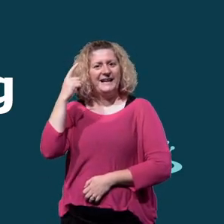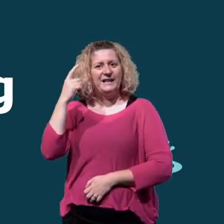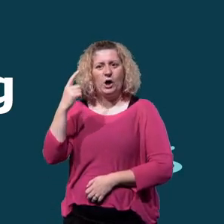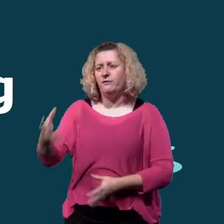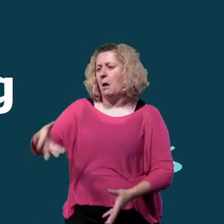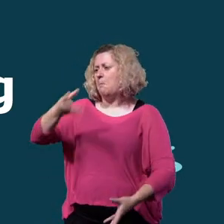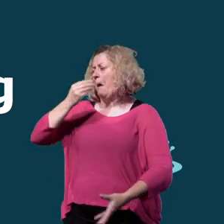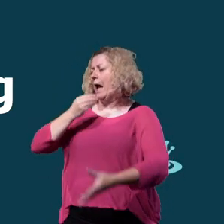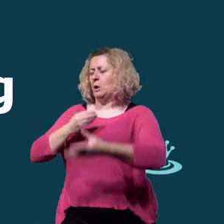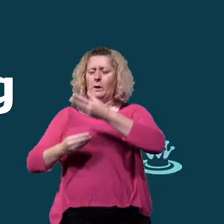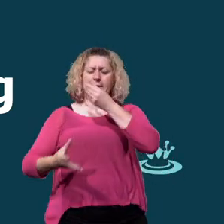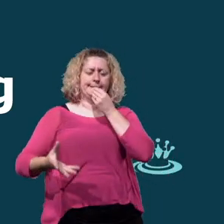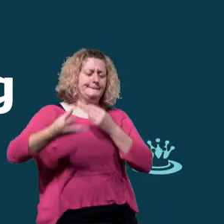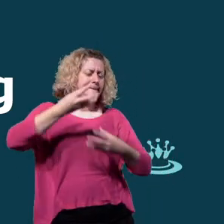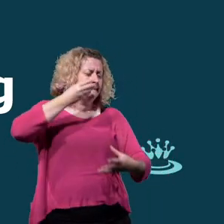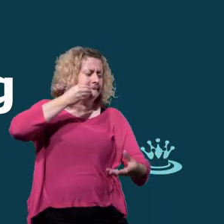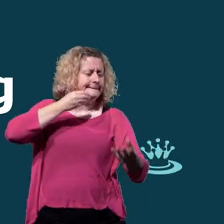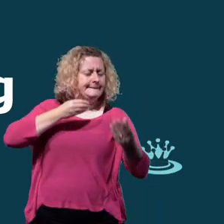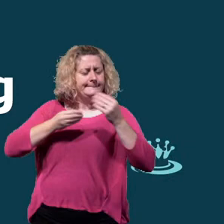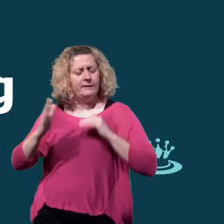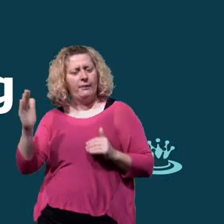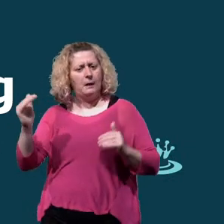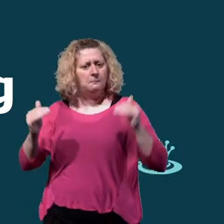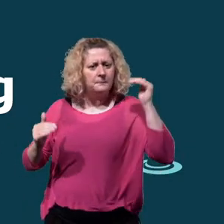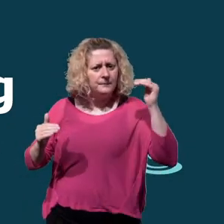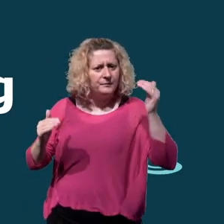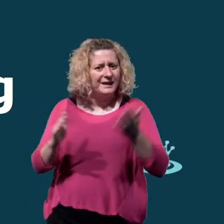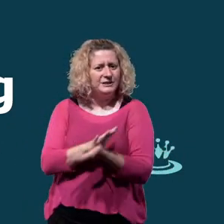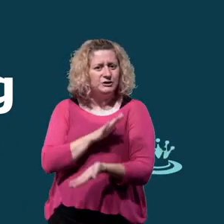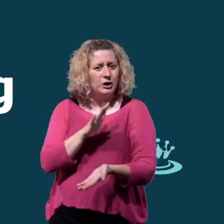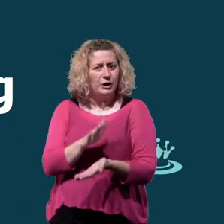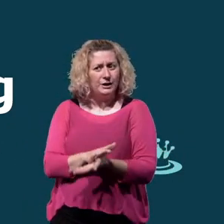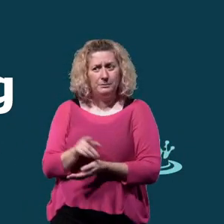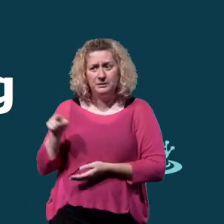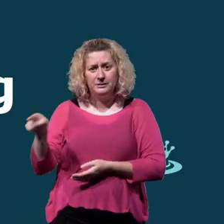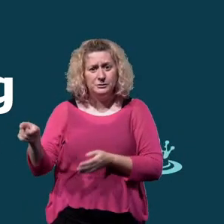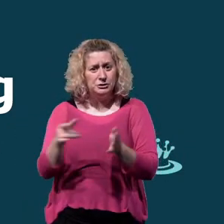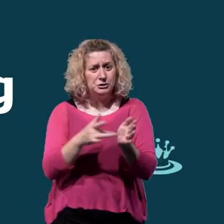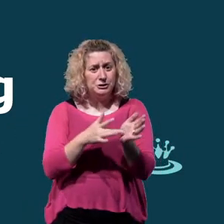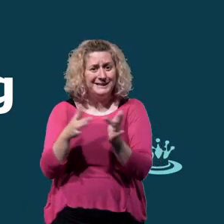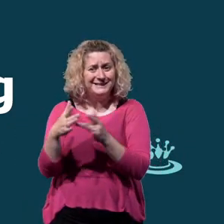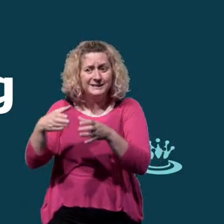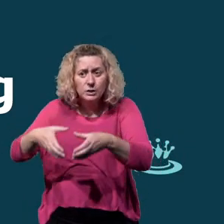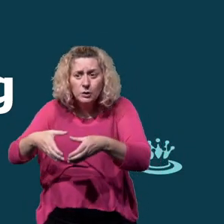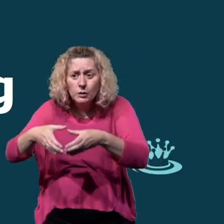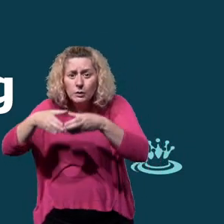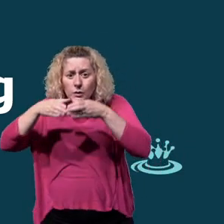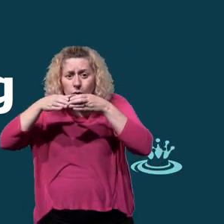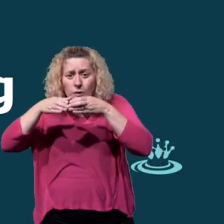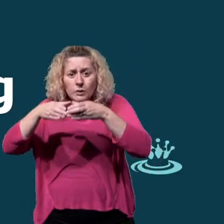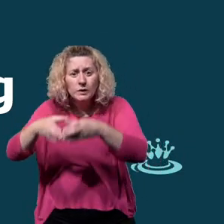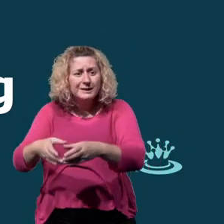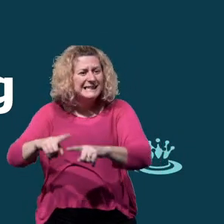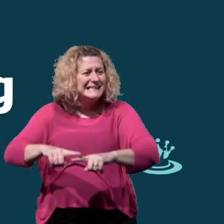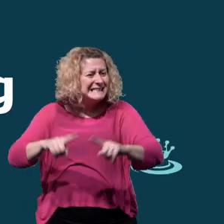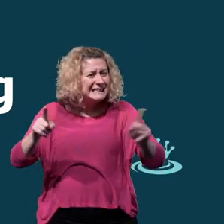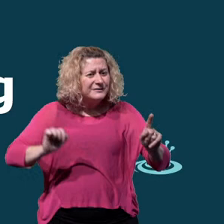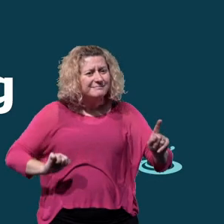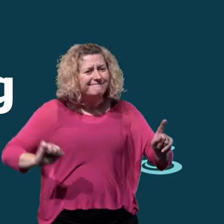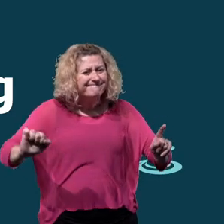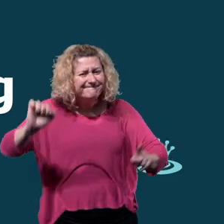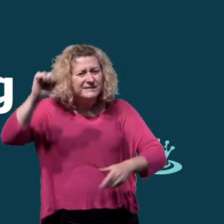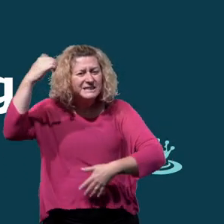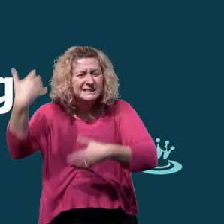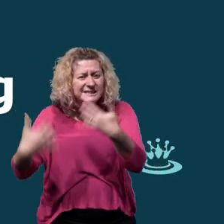Herods enjoyed. But of course, this cup was the cup of Gethsemane, the cup of suffering.